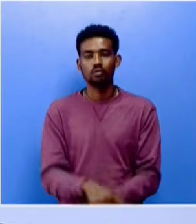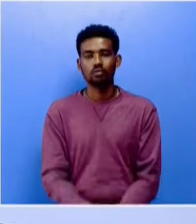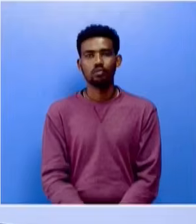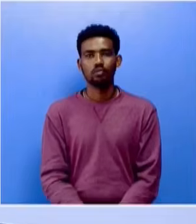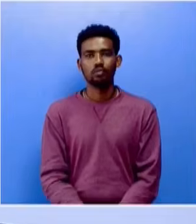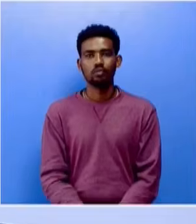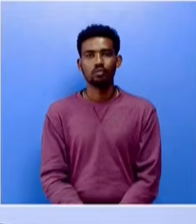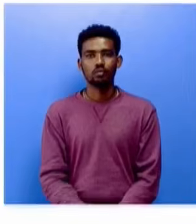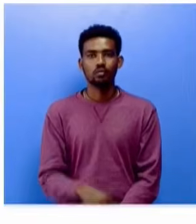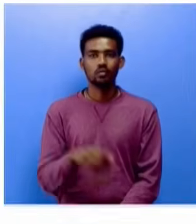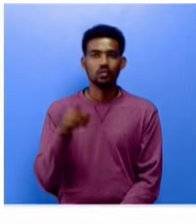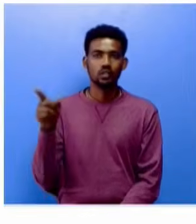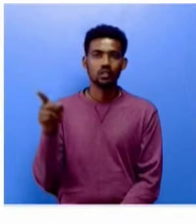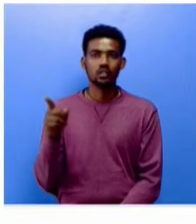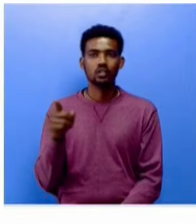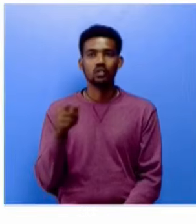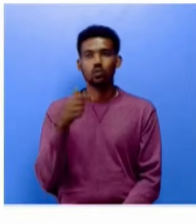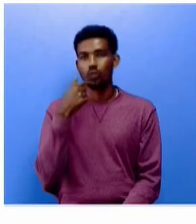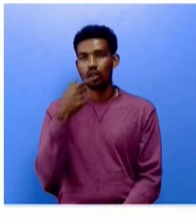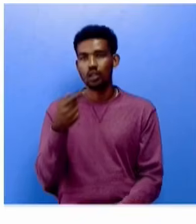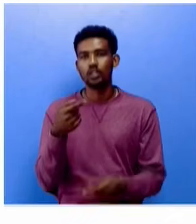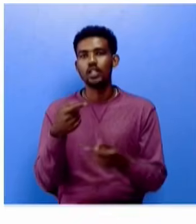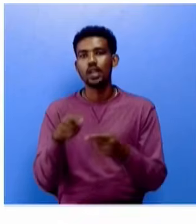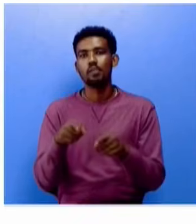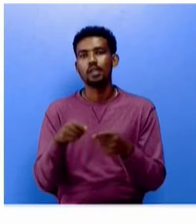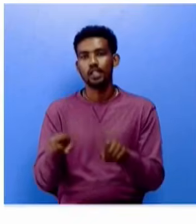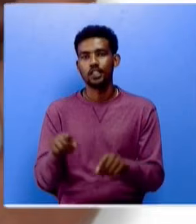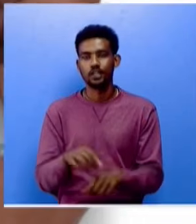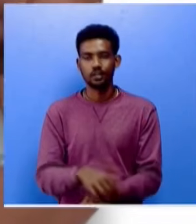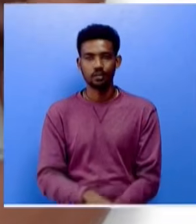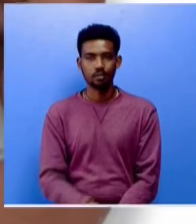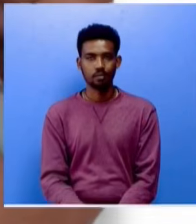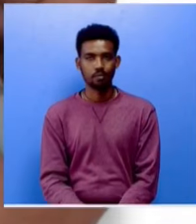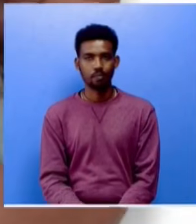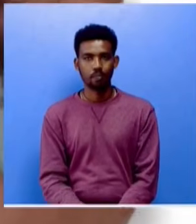Here, so this one can be said recommendation.